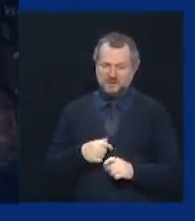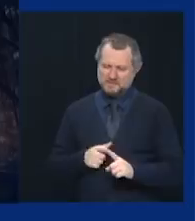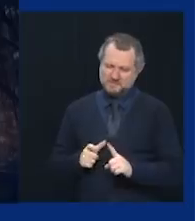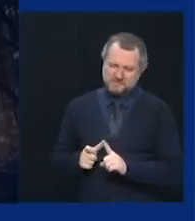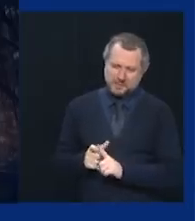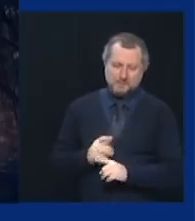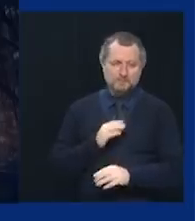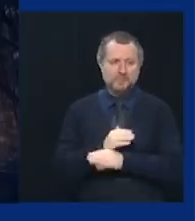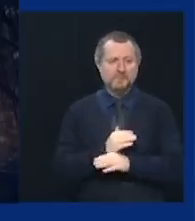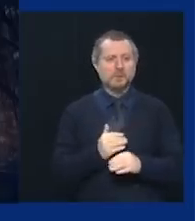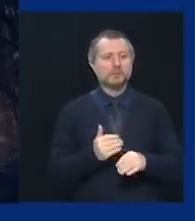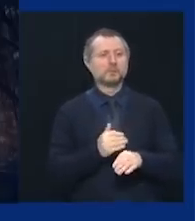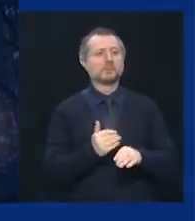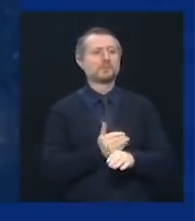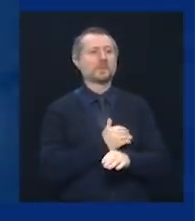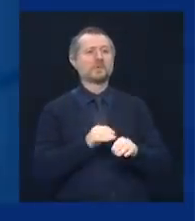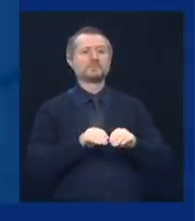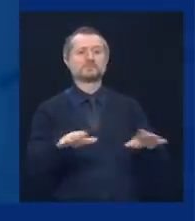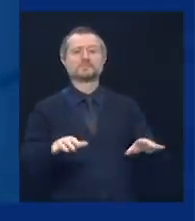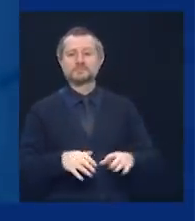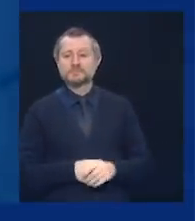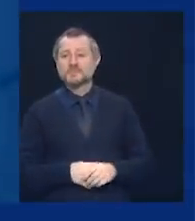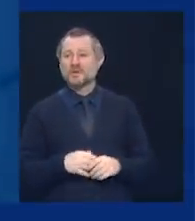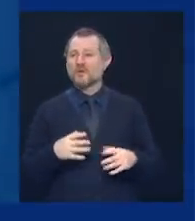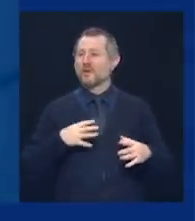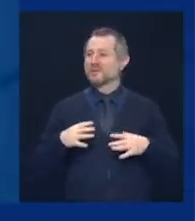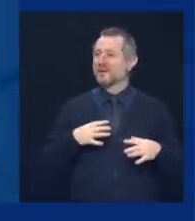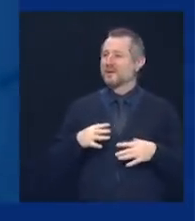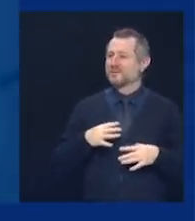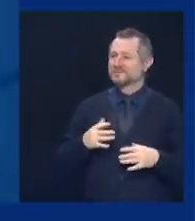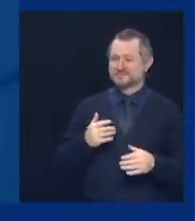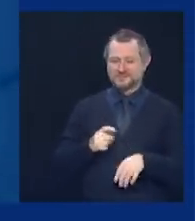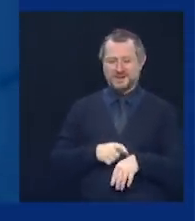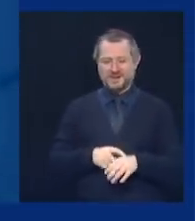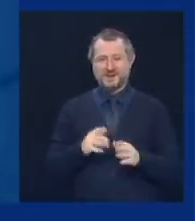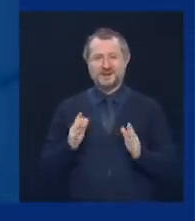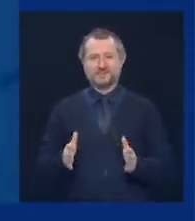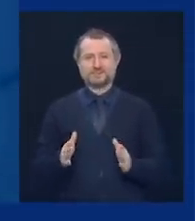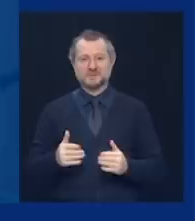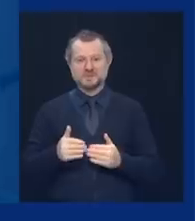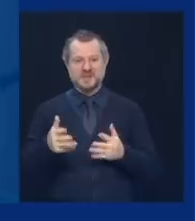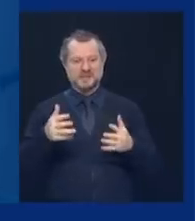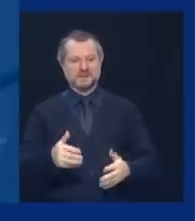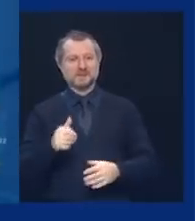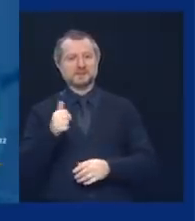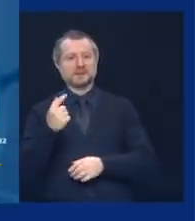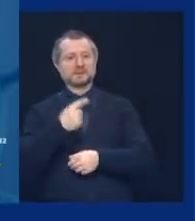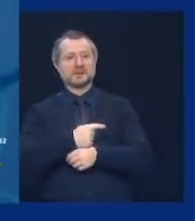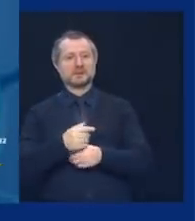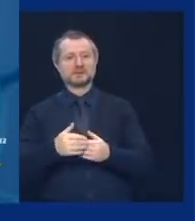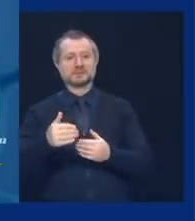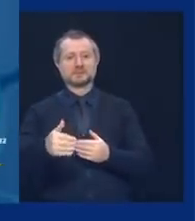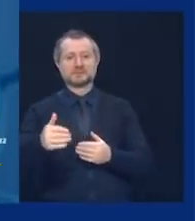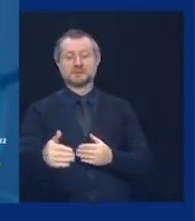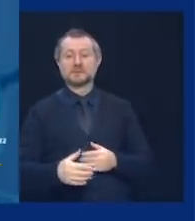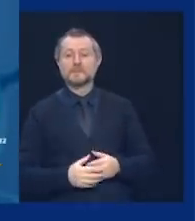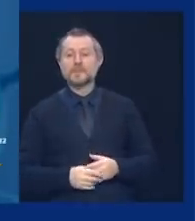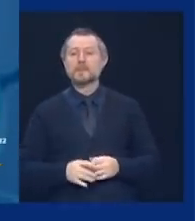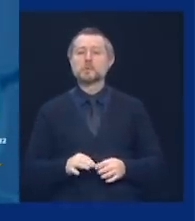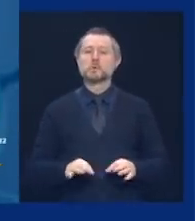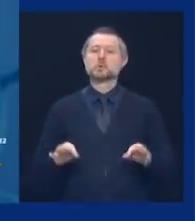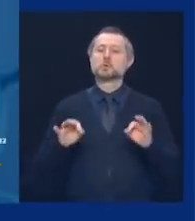coming. This is the holiday season. The next 10 days are going to be key for